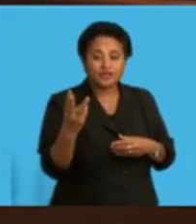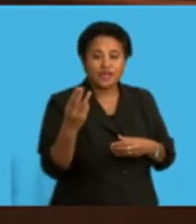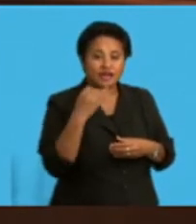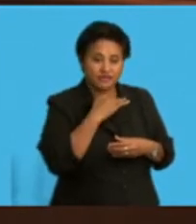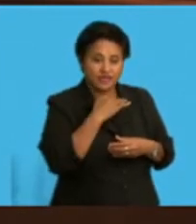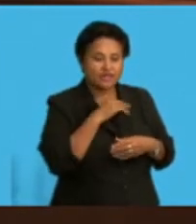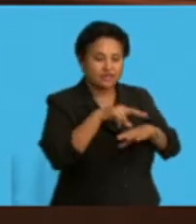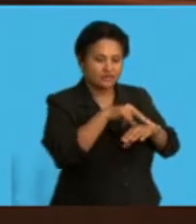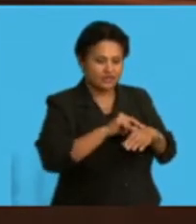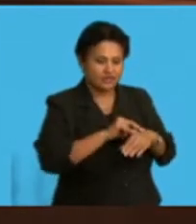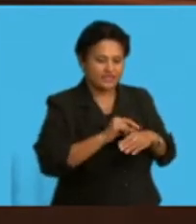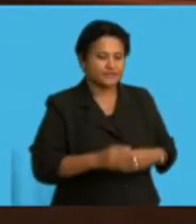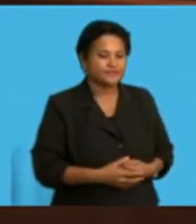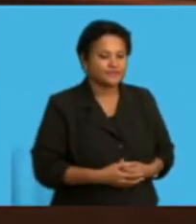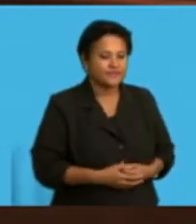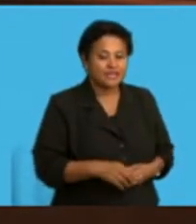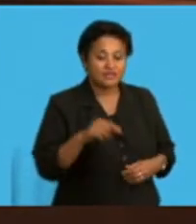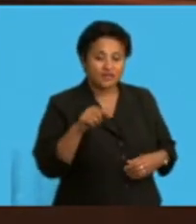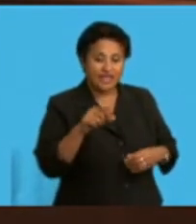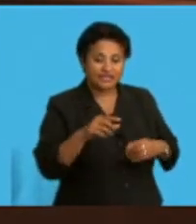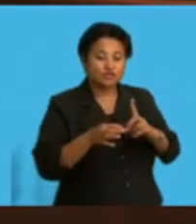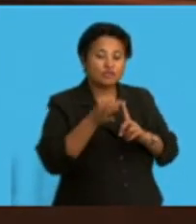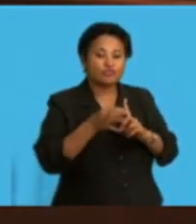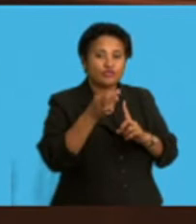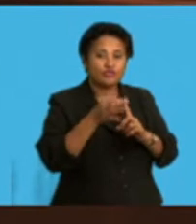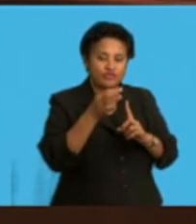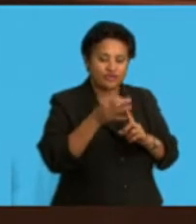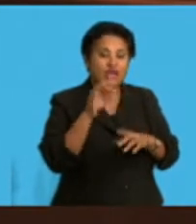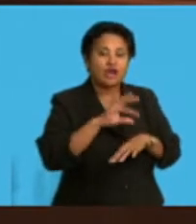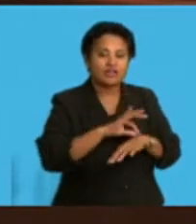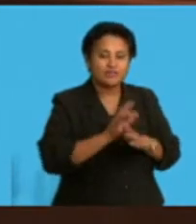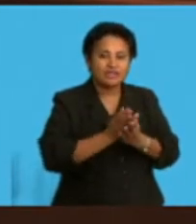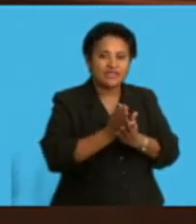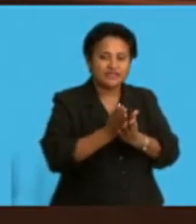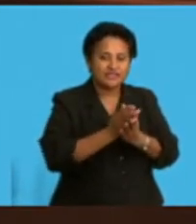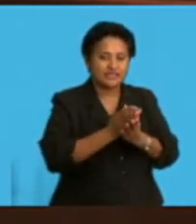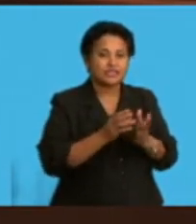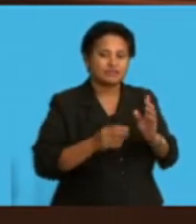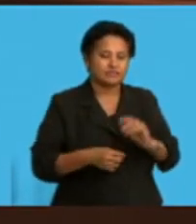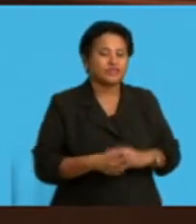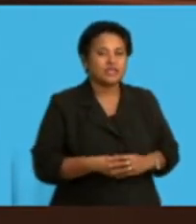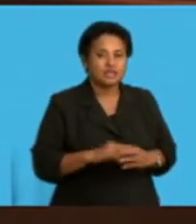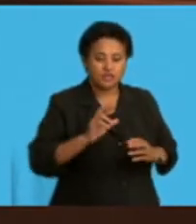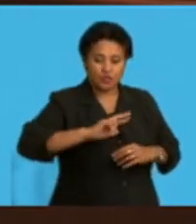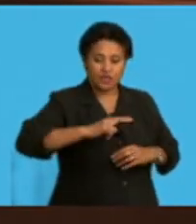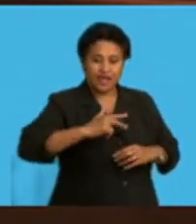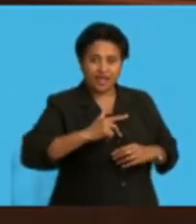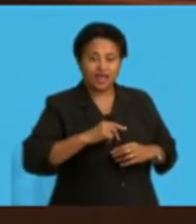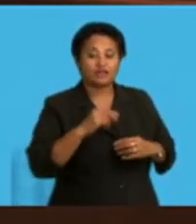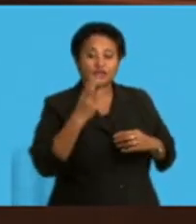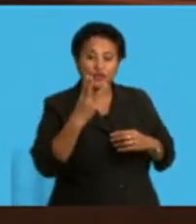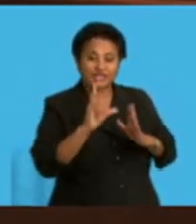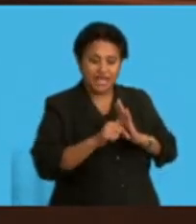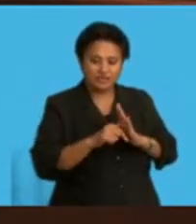significant investment, Madam Speaker, towards improving medical services to internationally accepted levels. The hiring of doctors will be done in 3 trenches, Madam